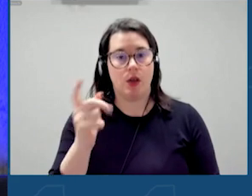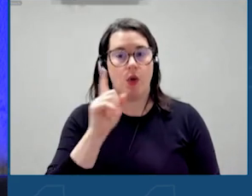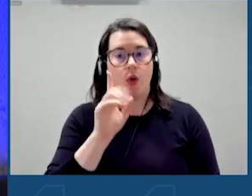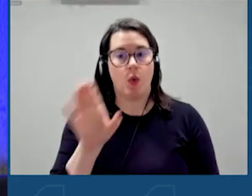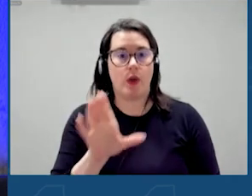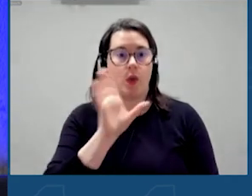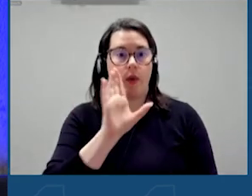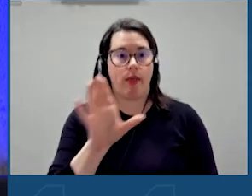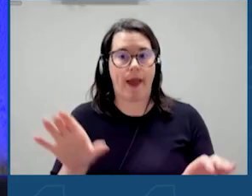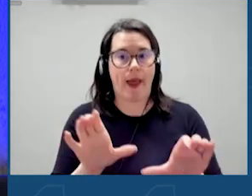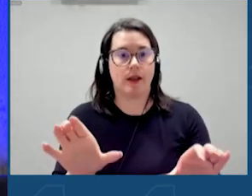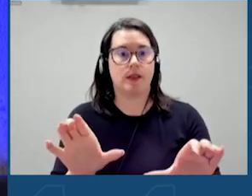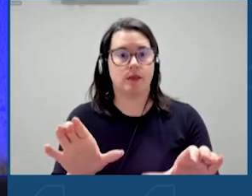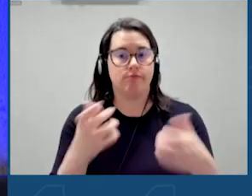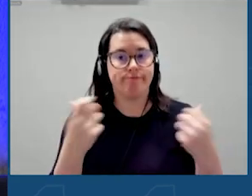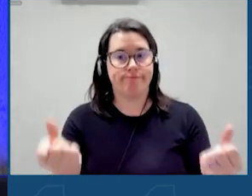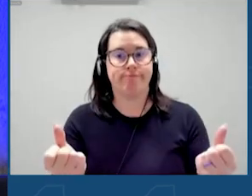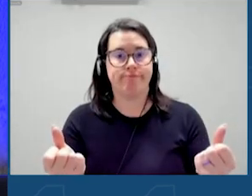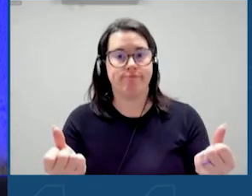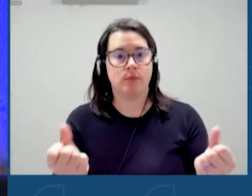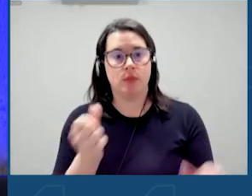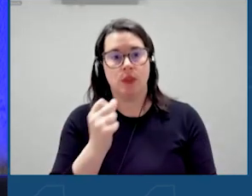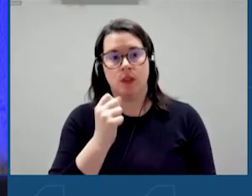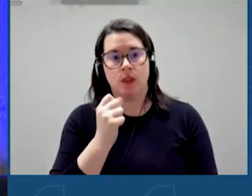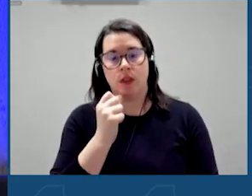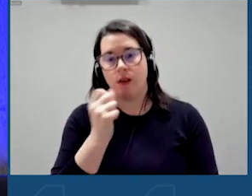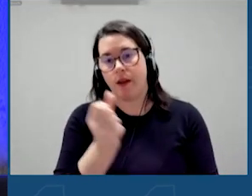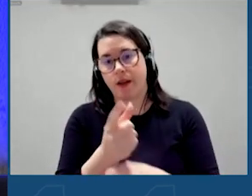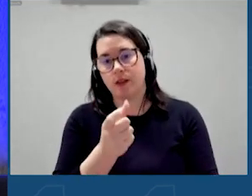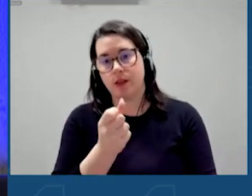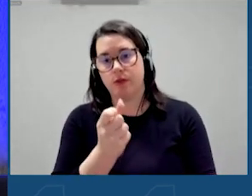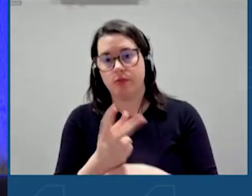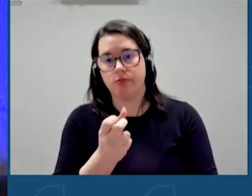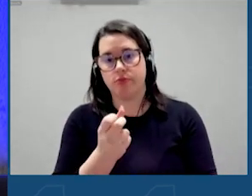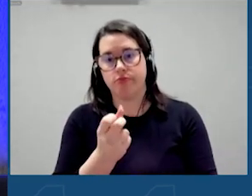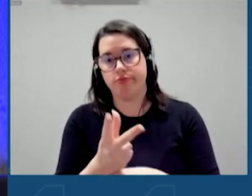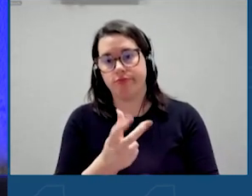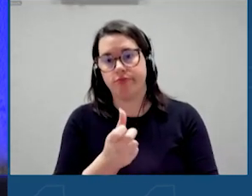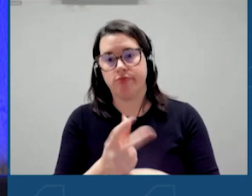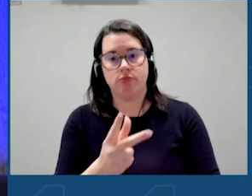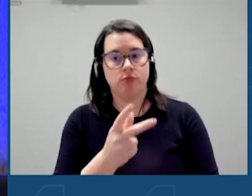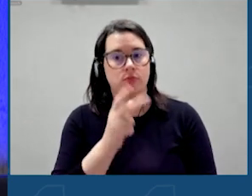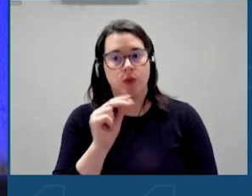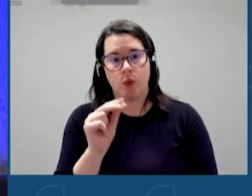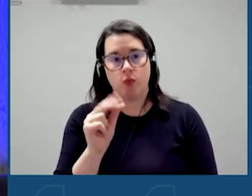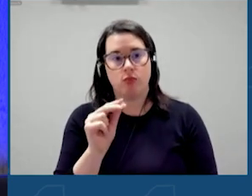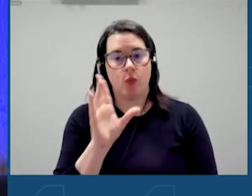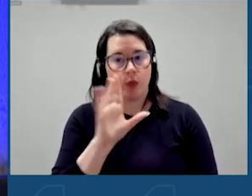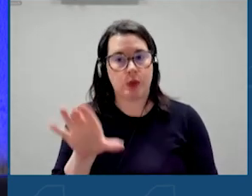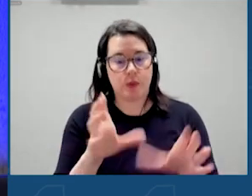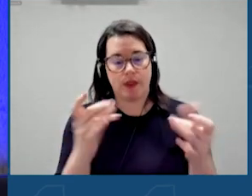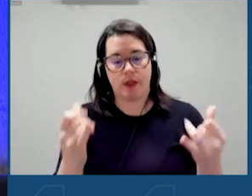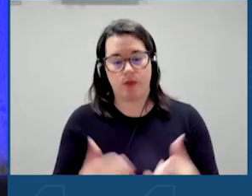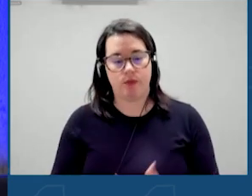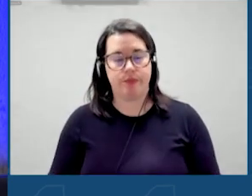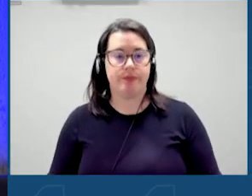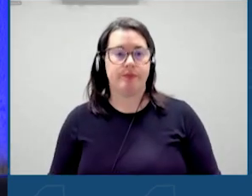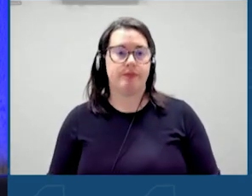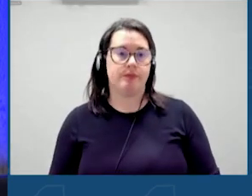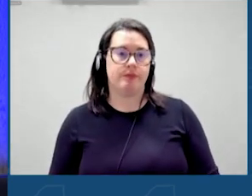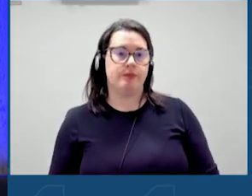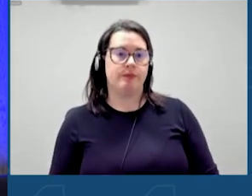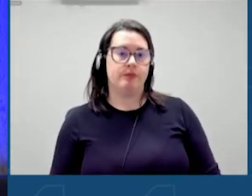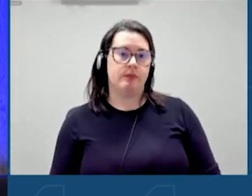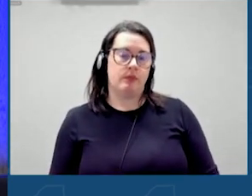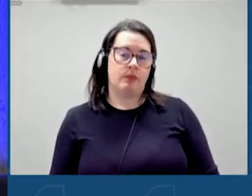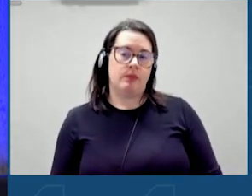boldly. Not next year, not the next decade. There's no kicking this can down the road. I'm picking that can